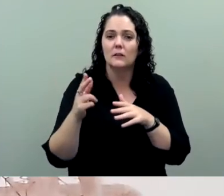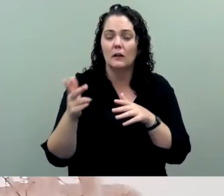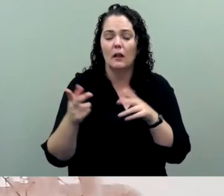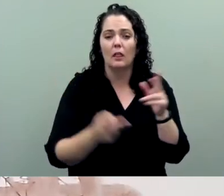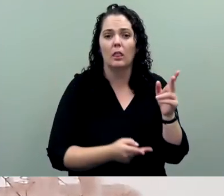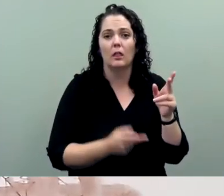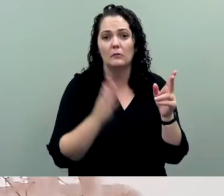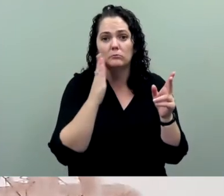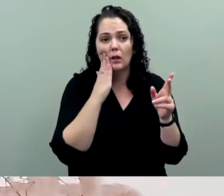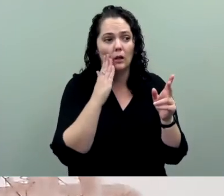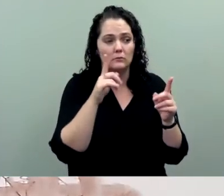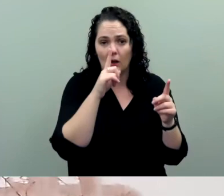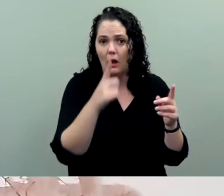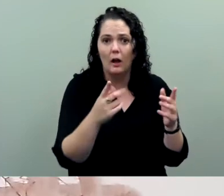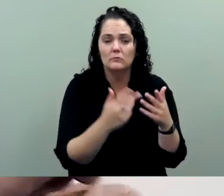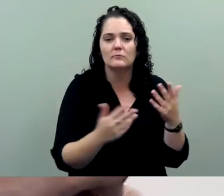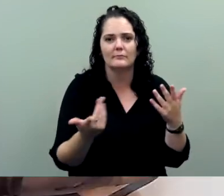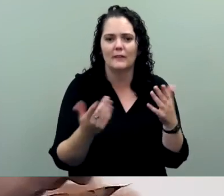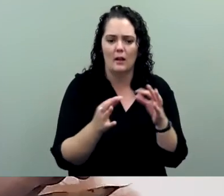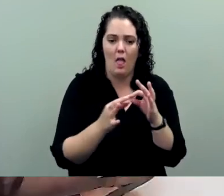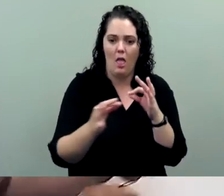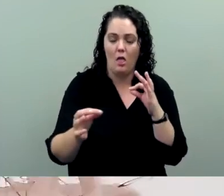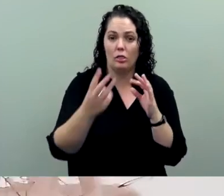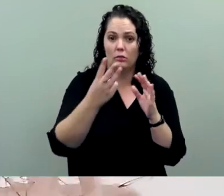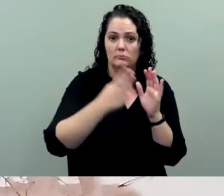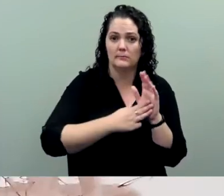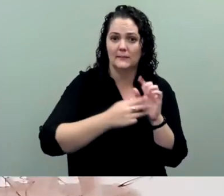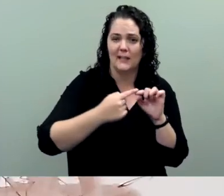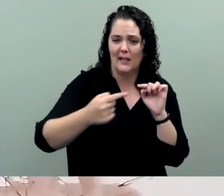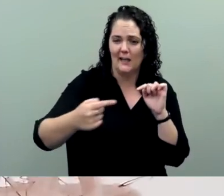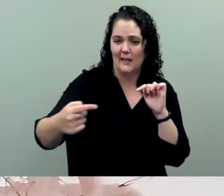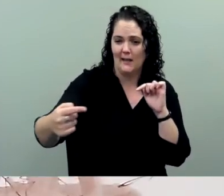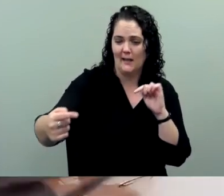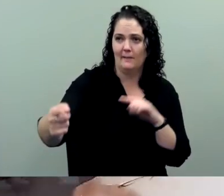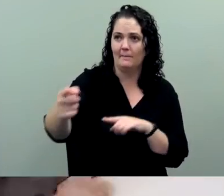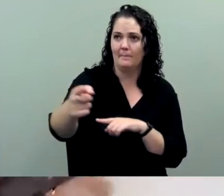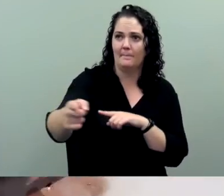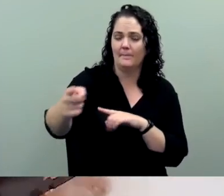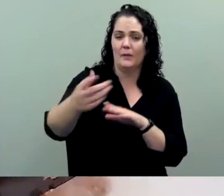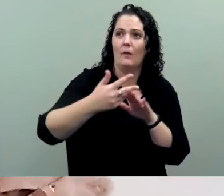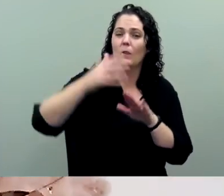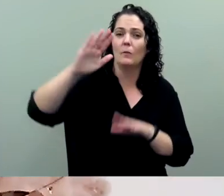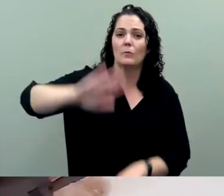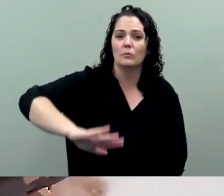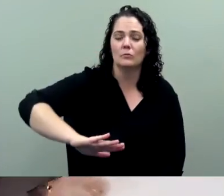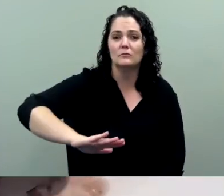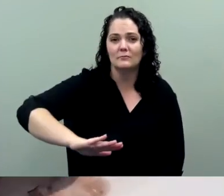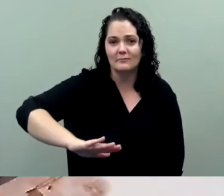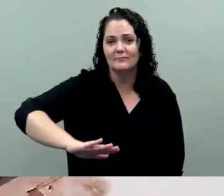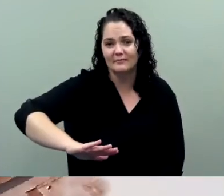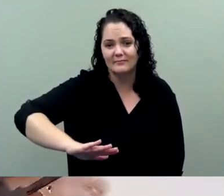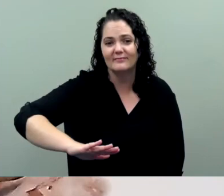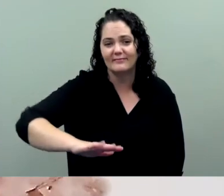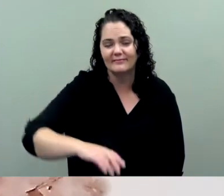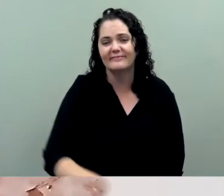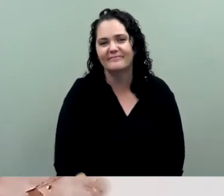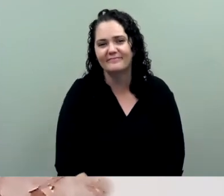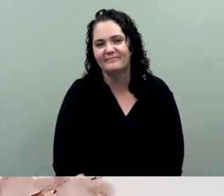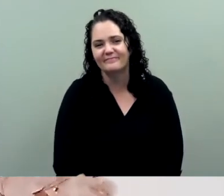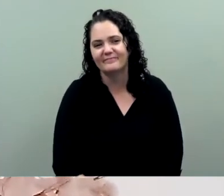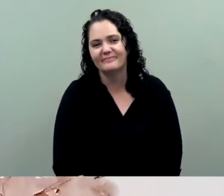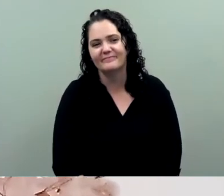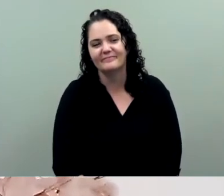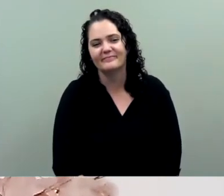a 3-meter long bamboo stick, and do drawings all over the walls with that huge extension. There we go, as he was convalescing. That's